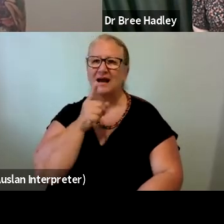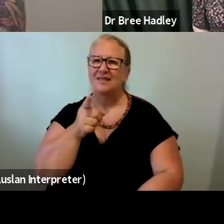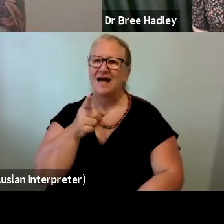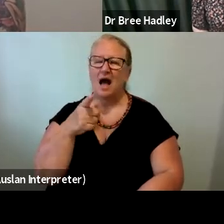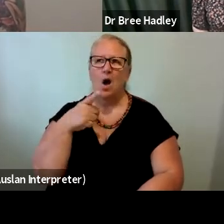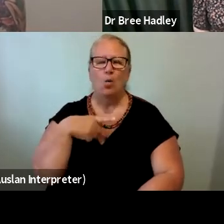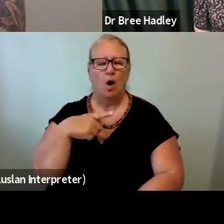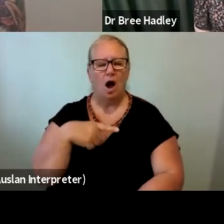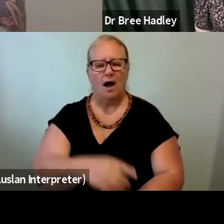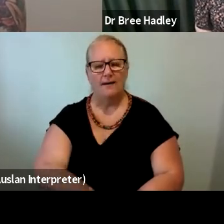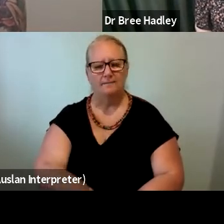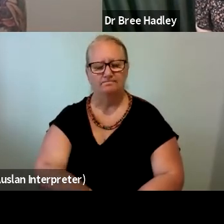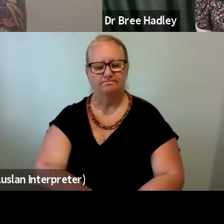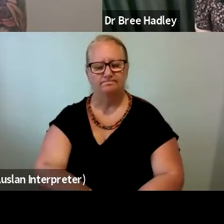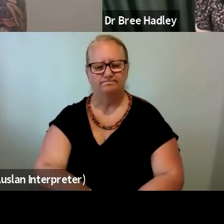that's why